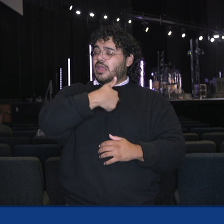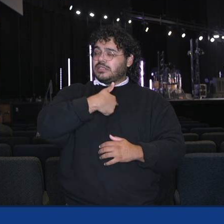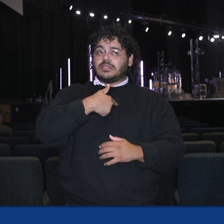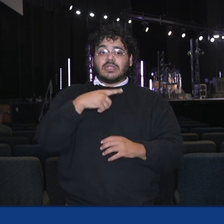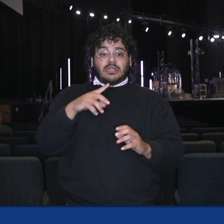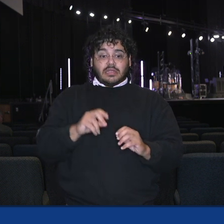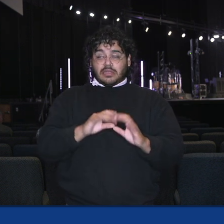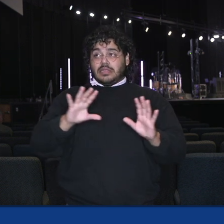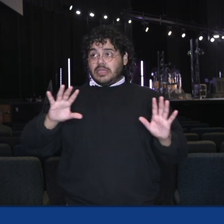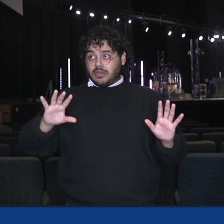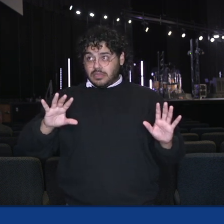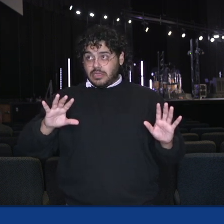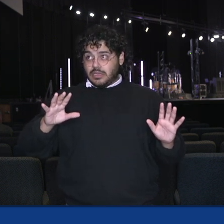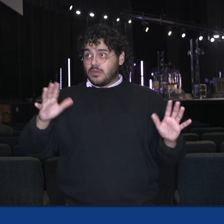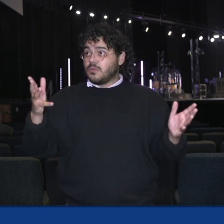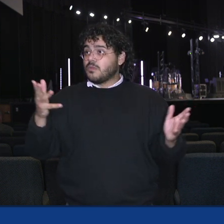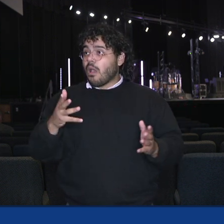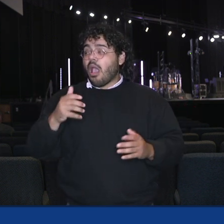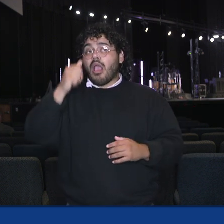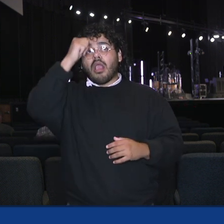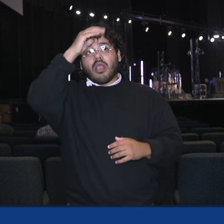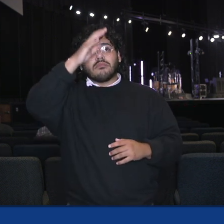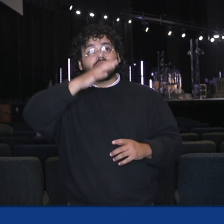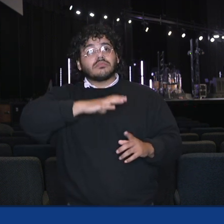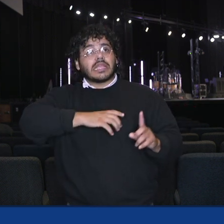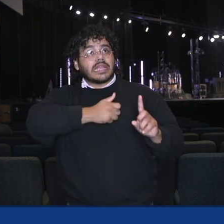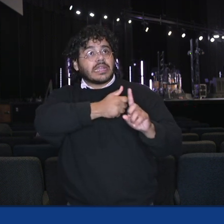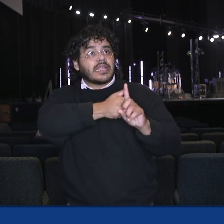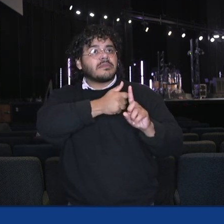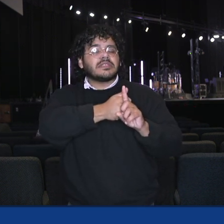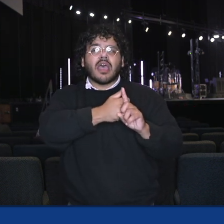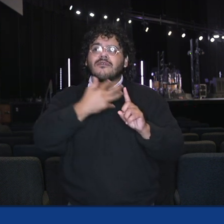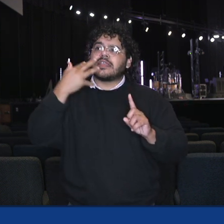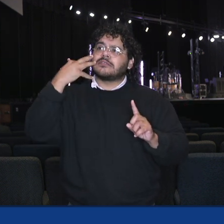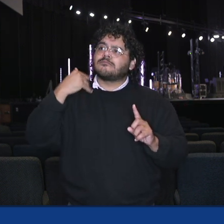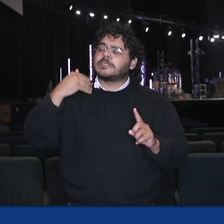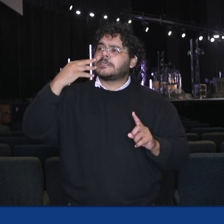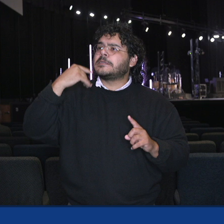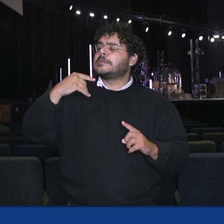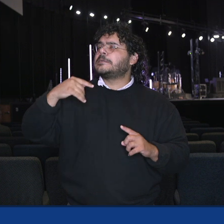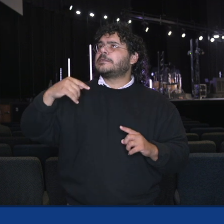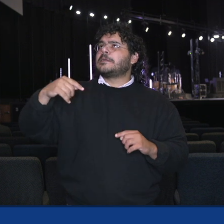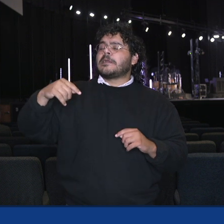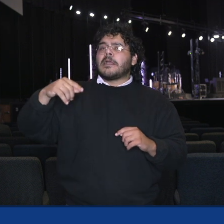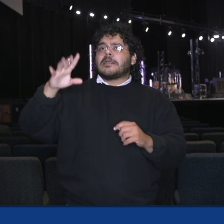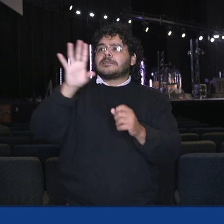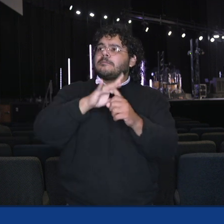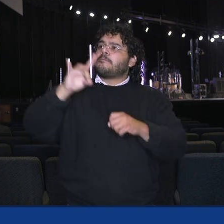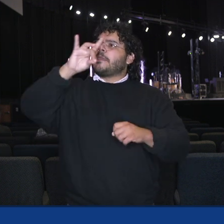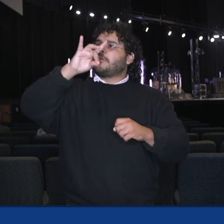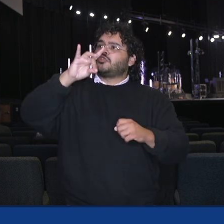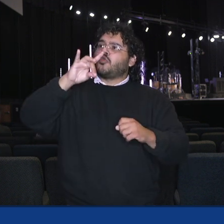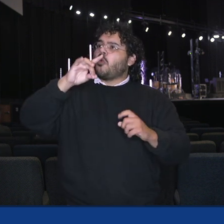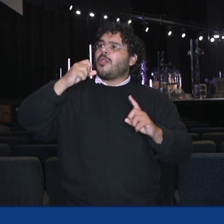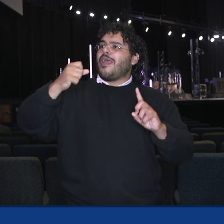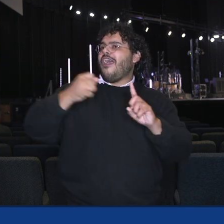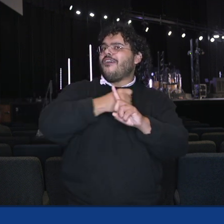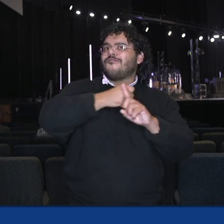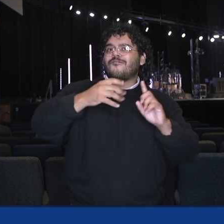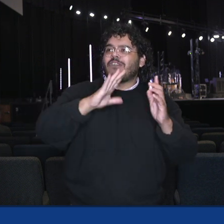we'll see it in a moment, that this man is experiencing a spiritual affliction. Now, let me be really clear.